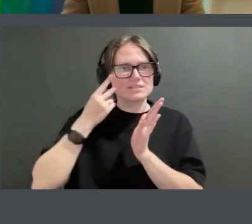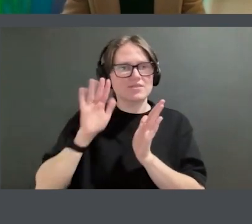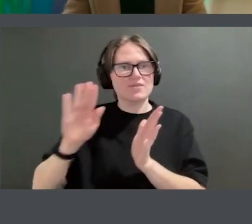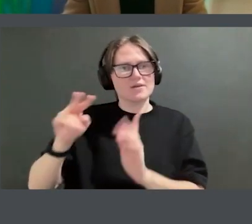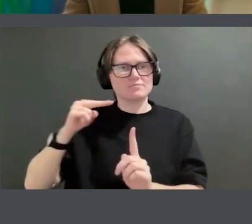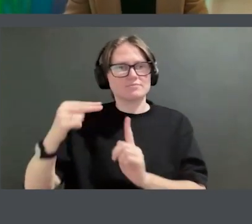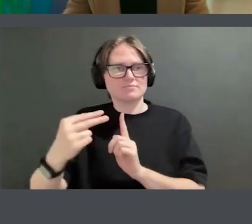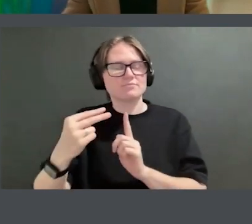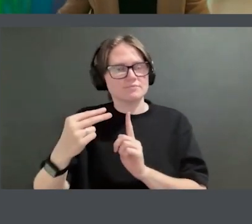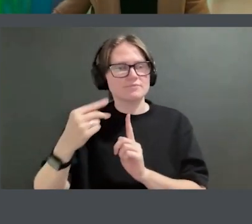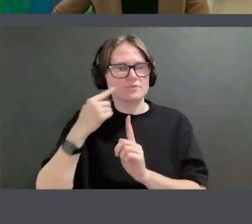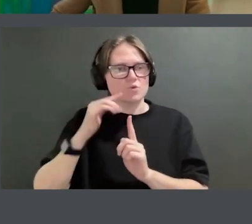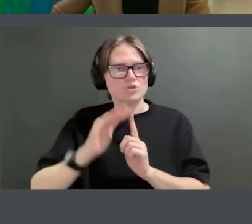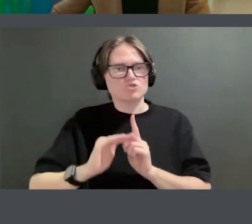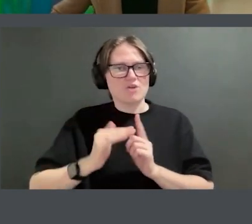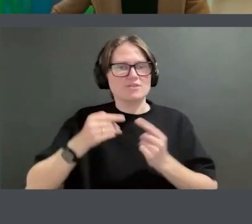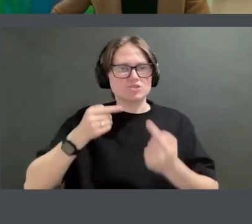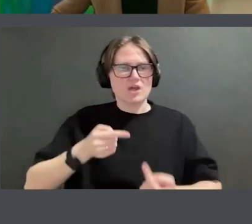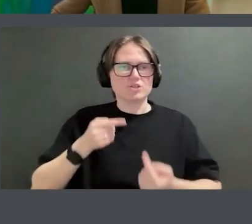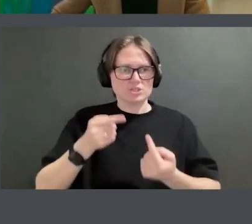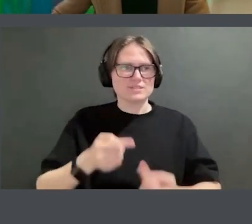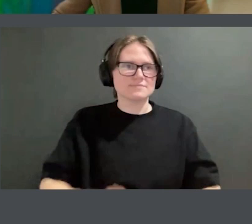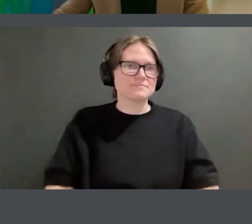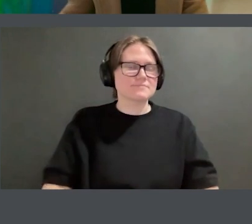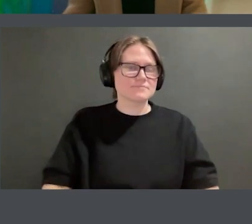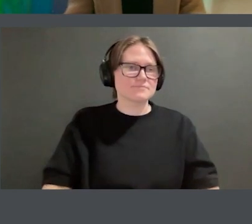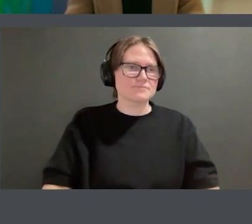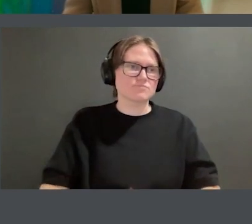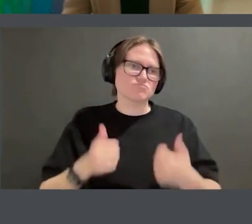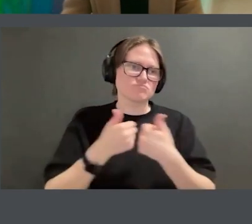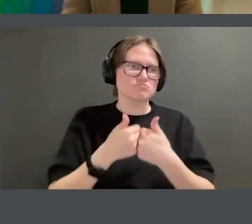they are perceiving in terms of their child's challenges.